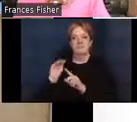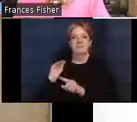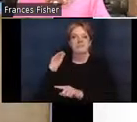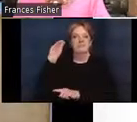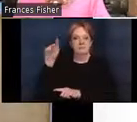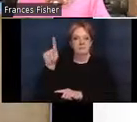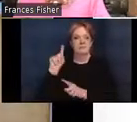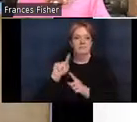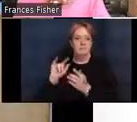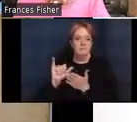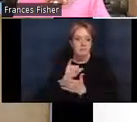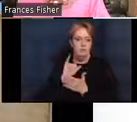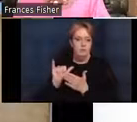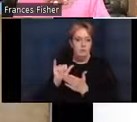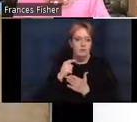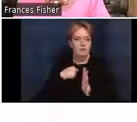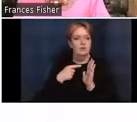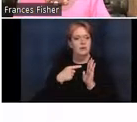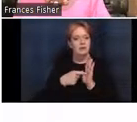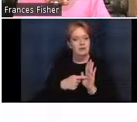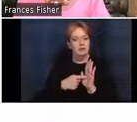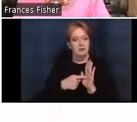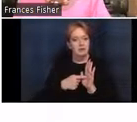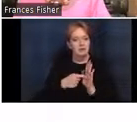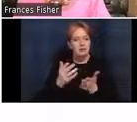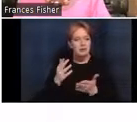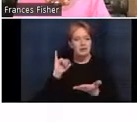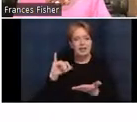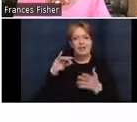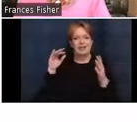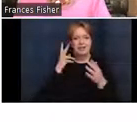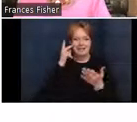we're just going to show you the Bucci's Wings, the cover of one.